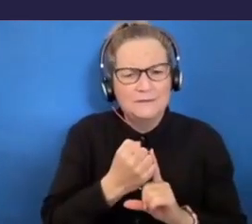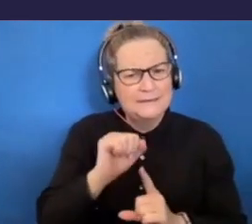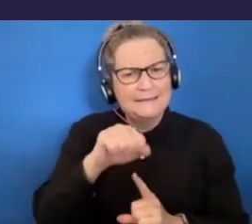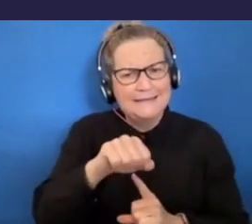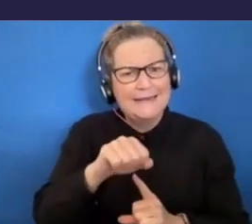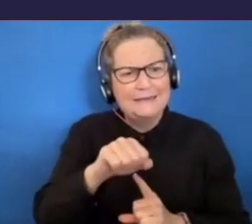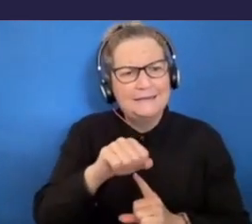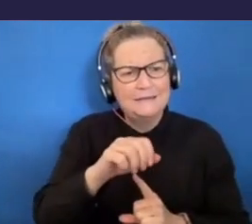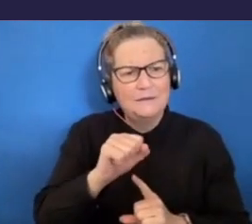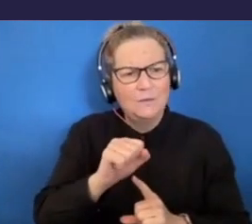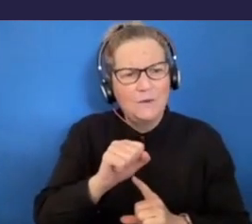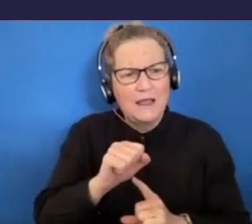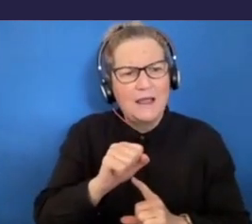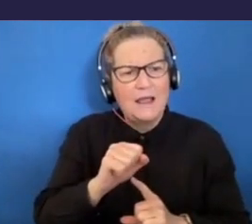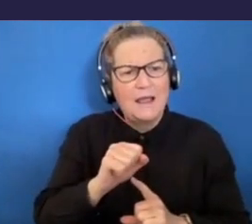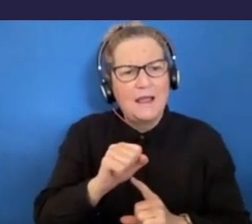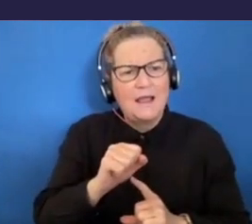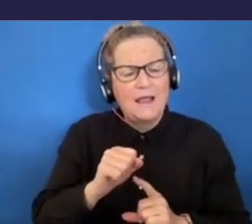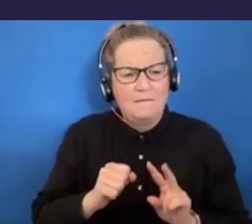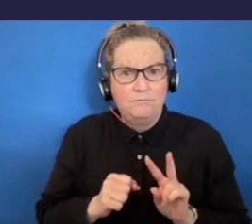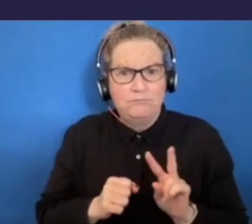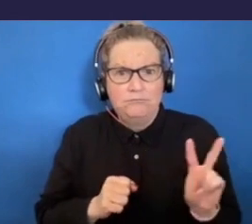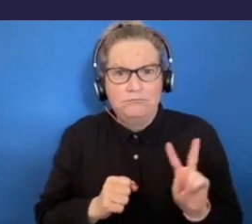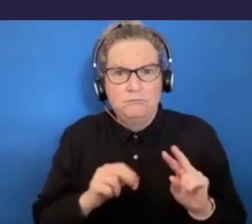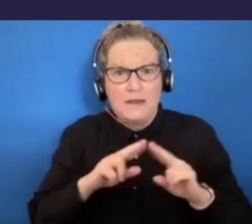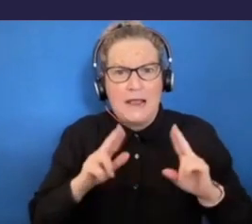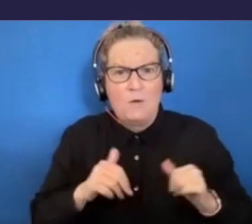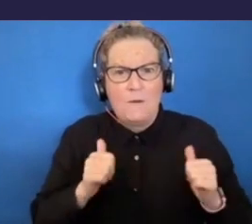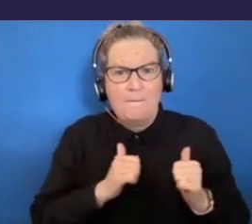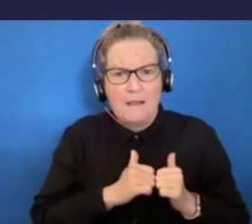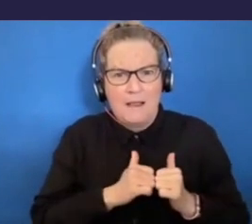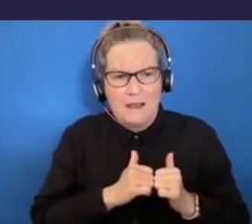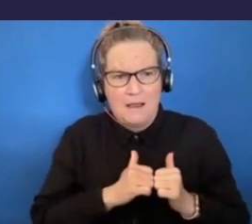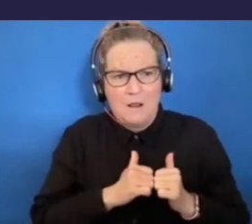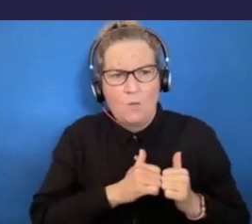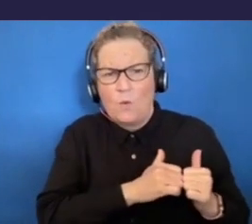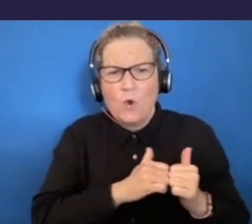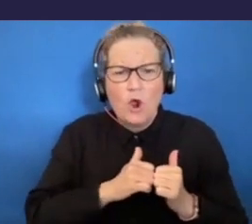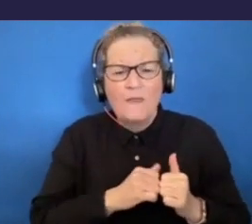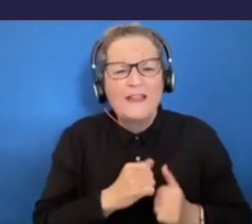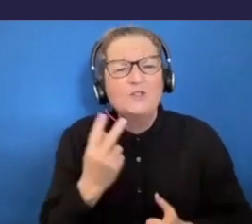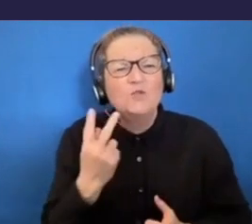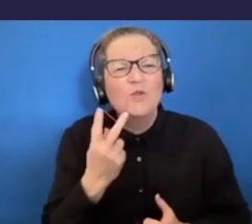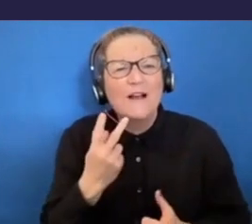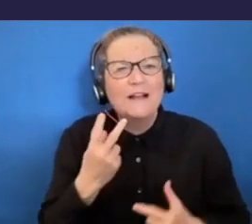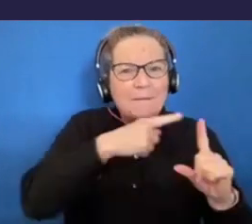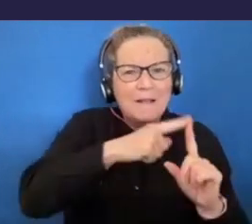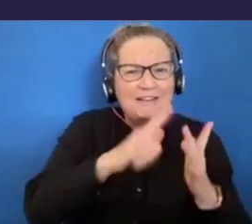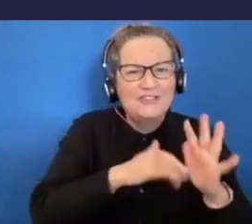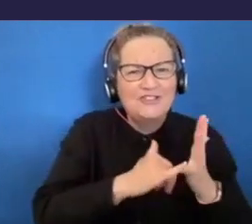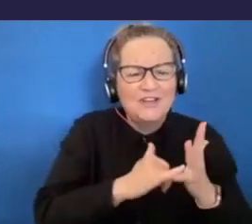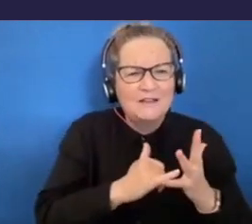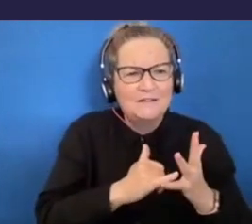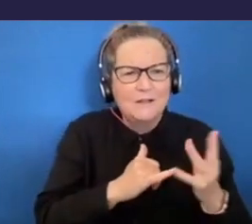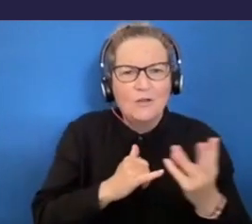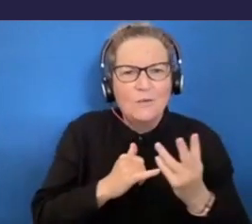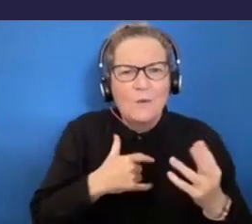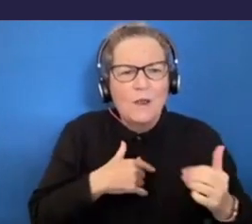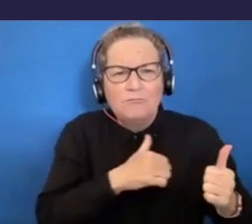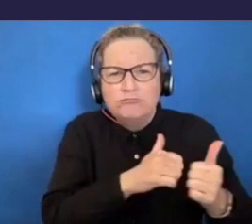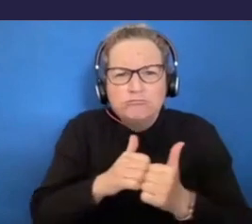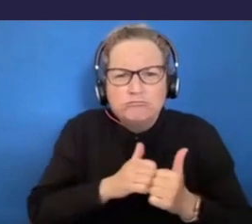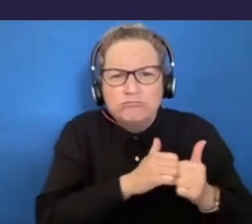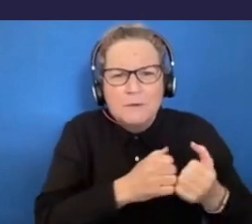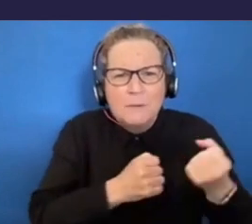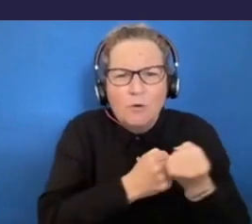housemates that work alongside each other with Jess. We just really support her in the things that she likes to do.